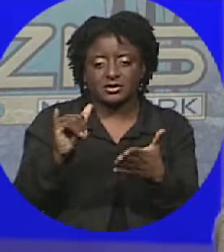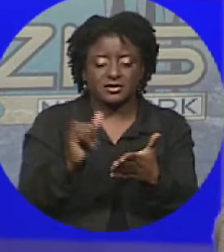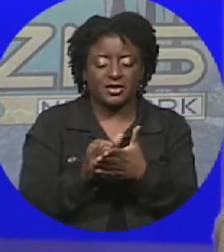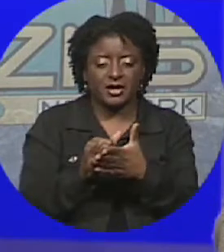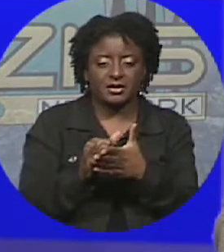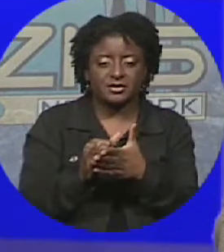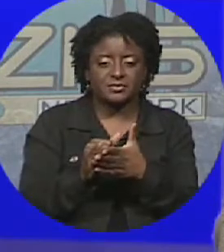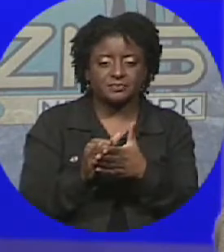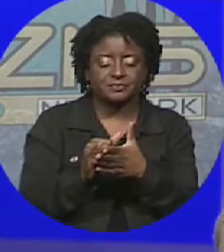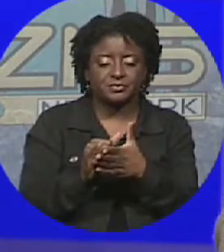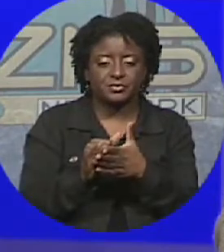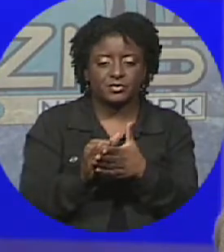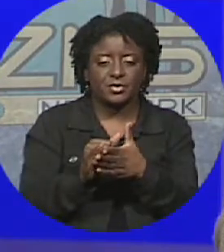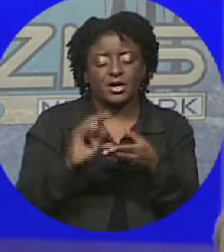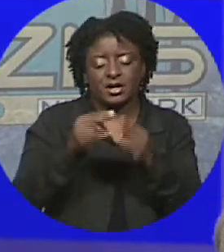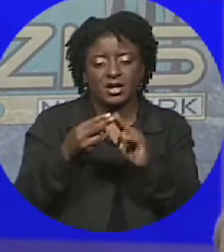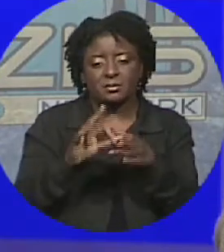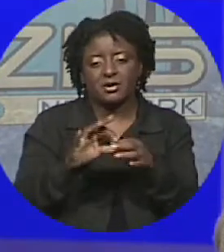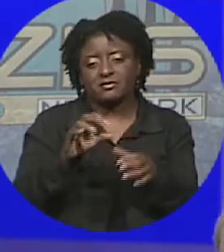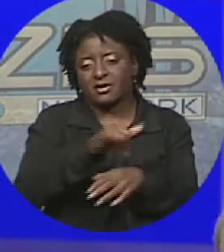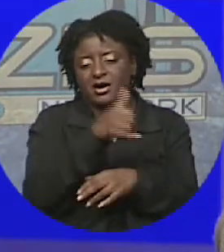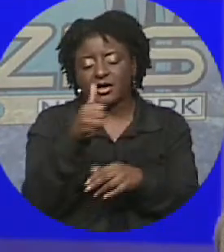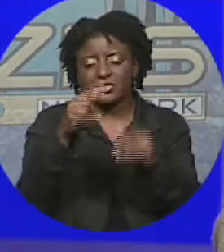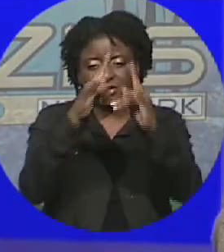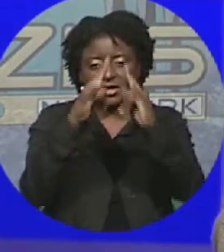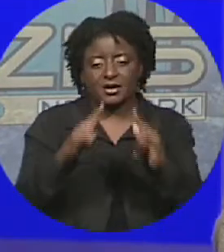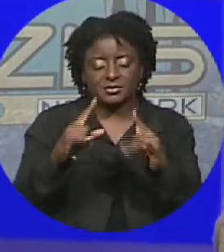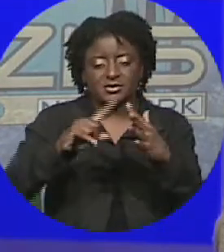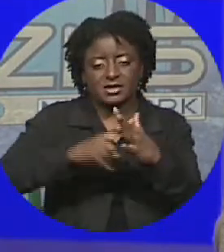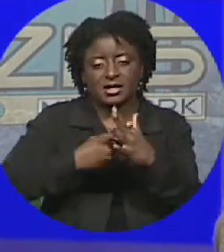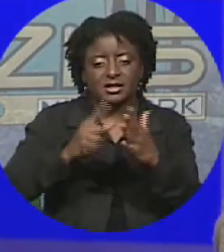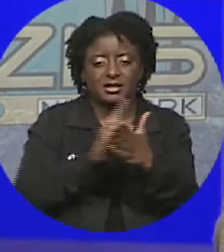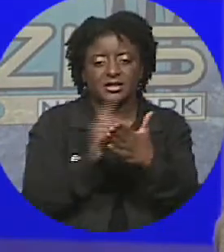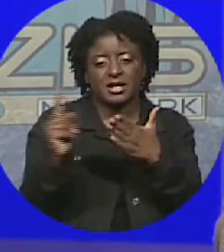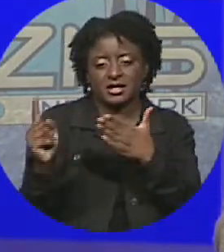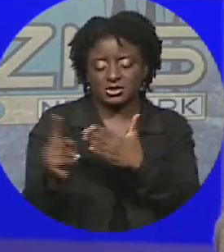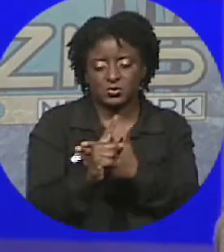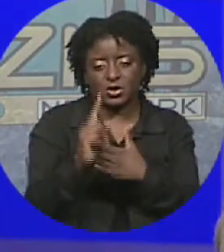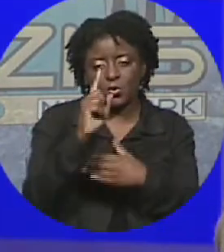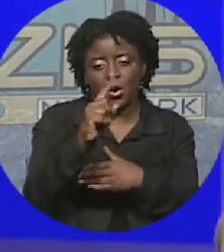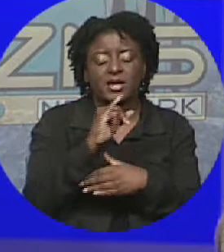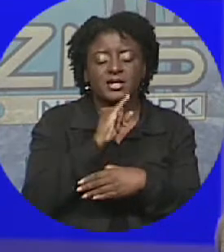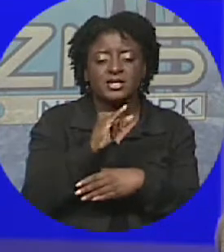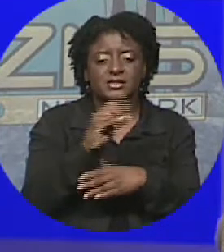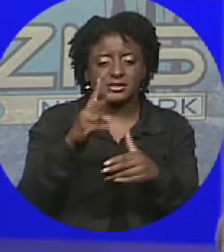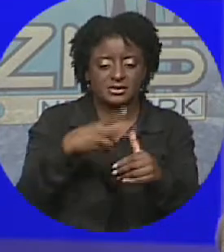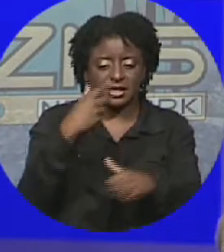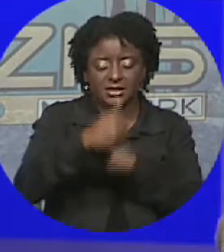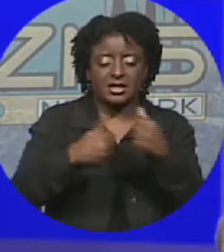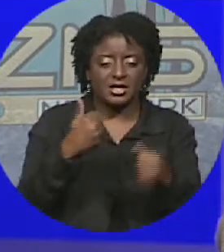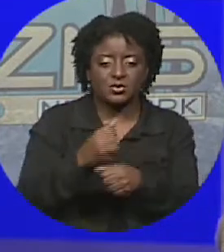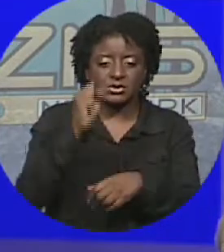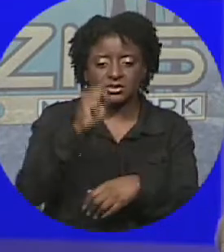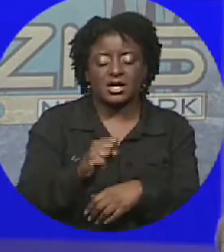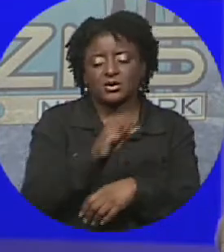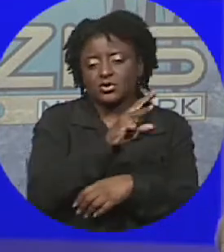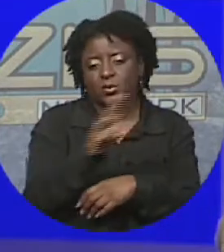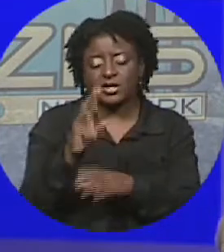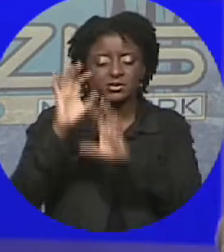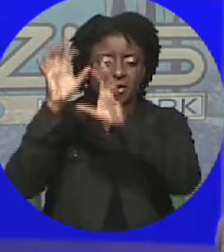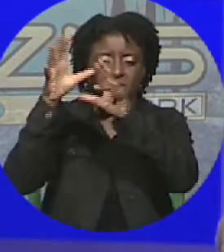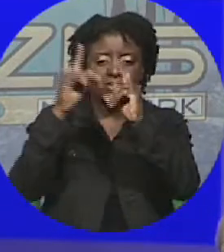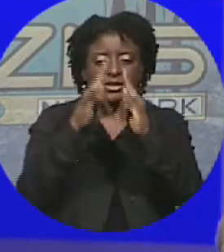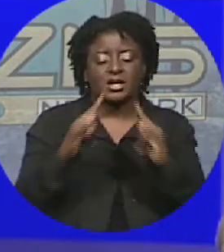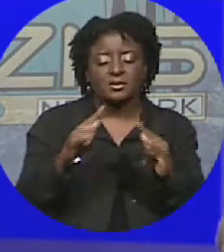by the Beach camp will be a number of other camps which start next week. One of those is the 2nd annual Southwest basketball camp, which will run